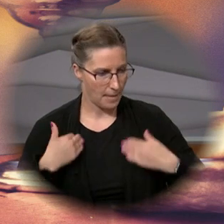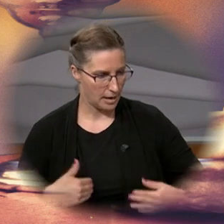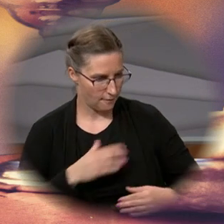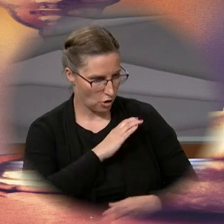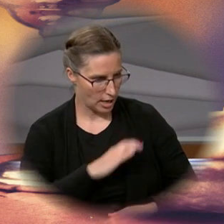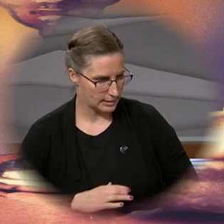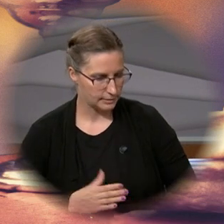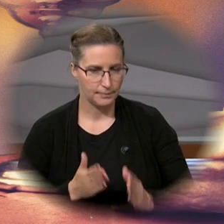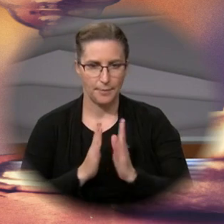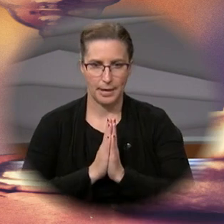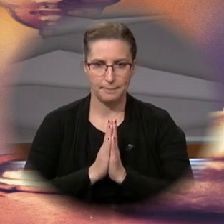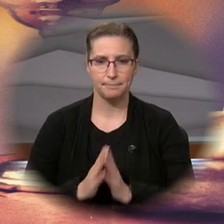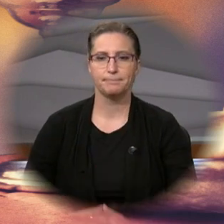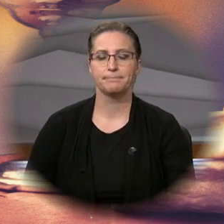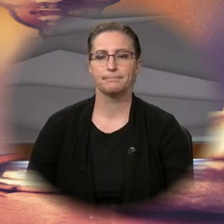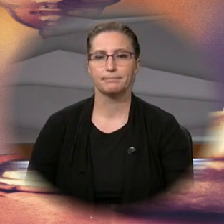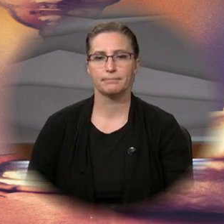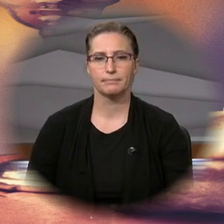Amen.